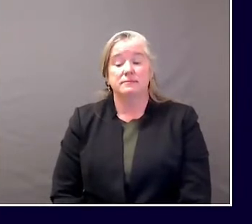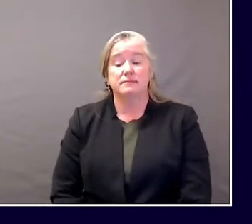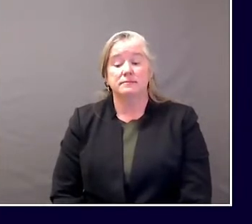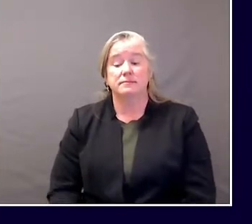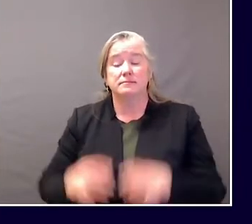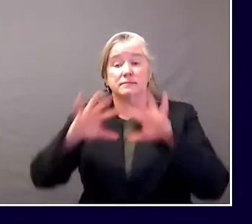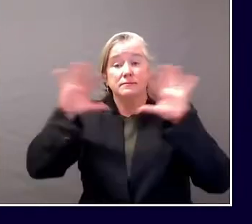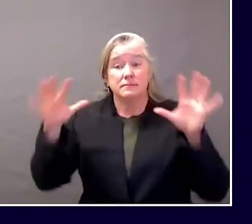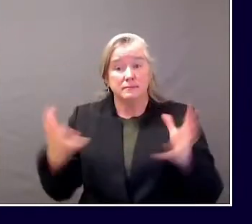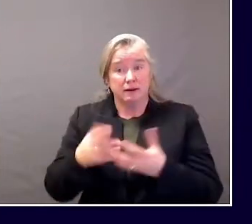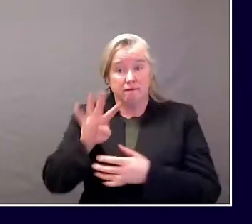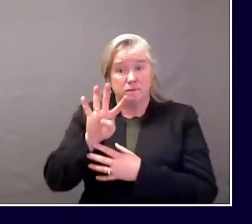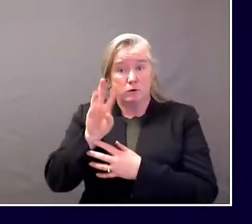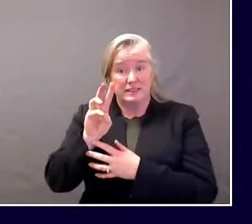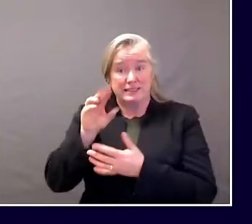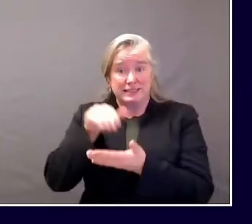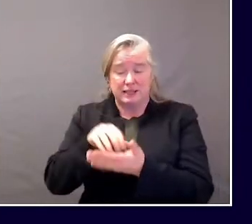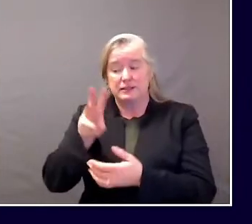all